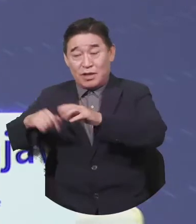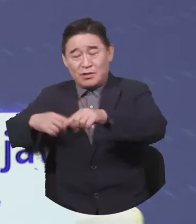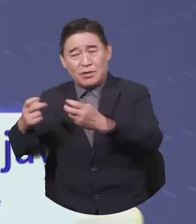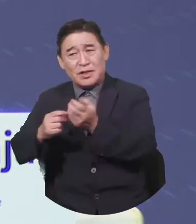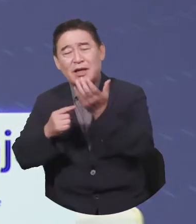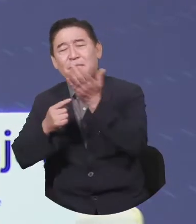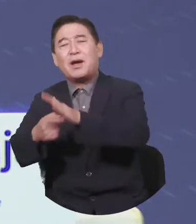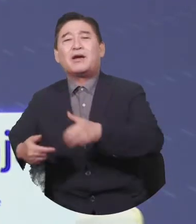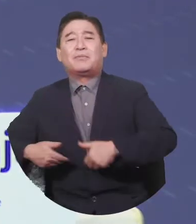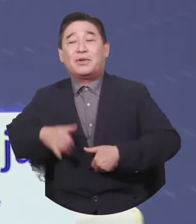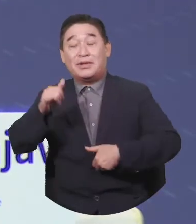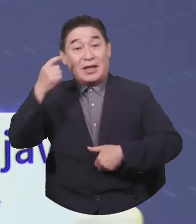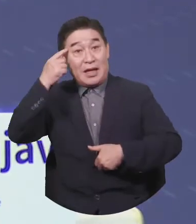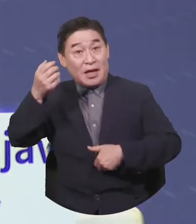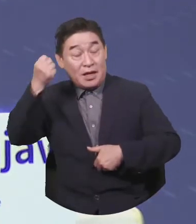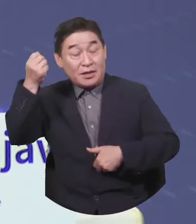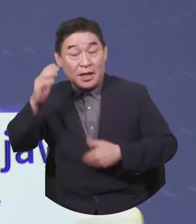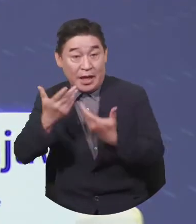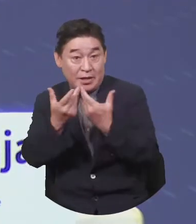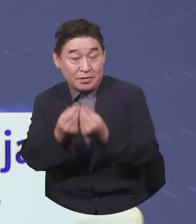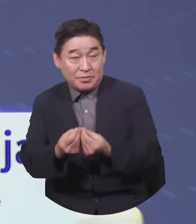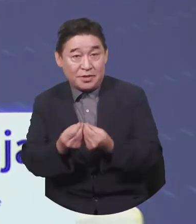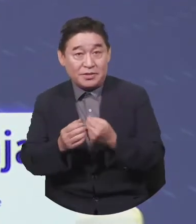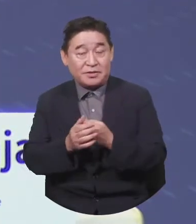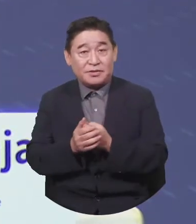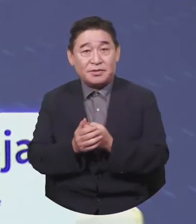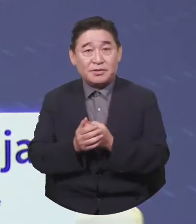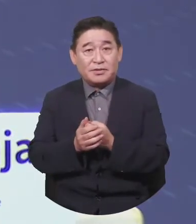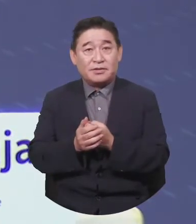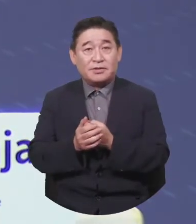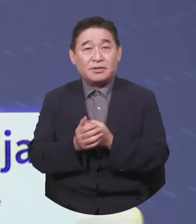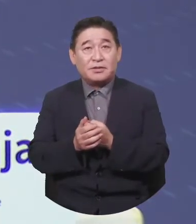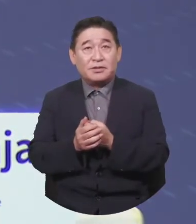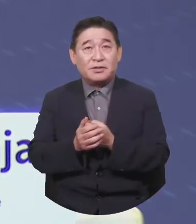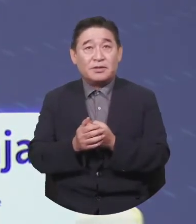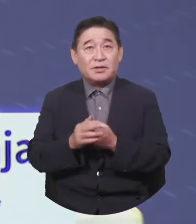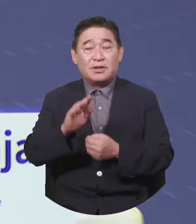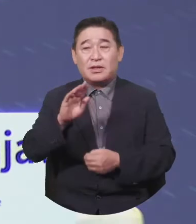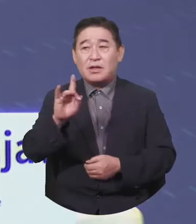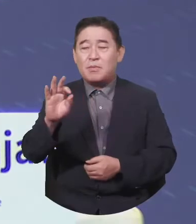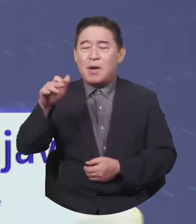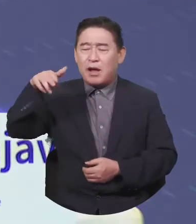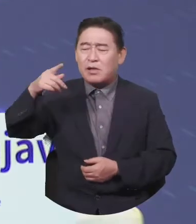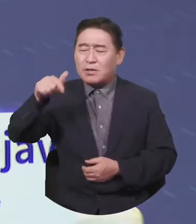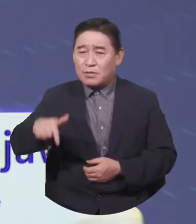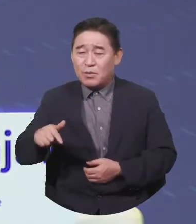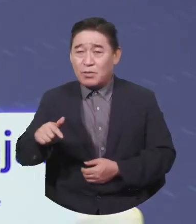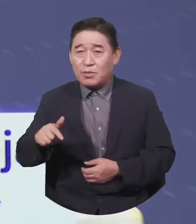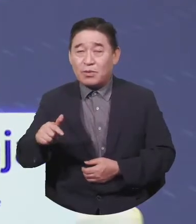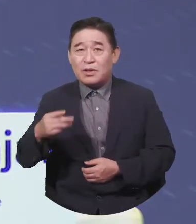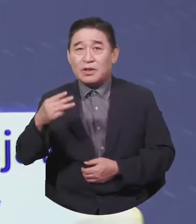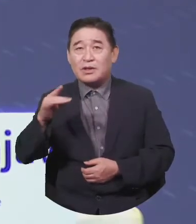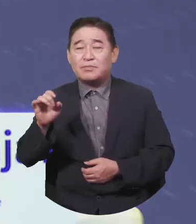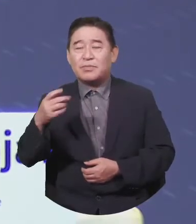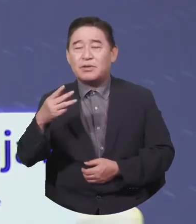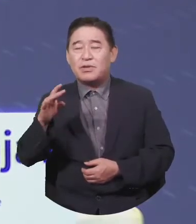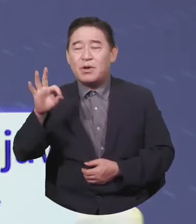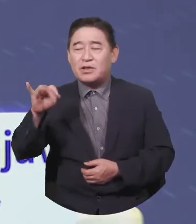One example is the Bangkok Declaration, as mentioned this morning by our Executive Secretary of